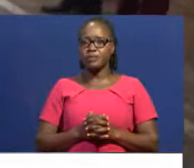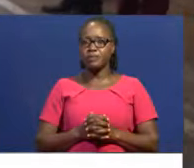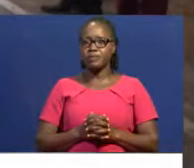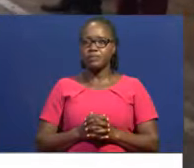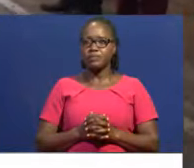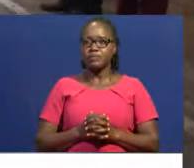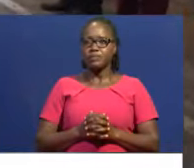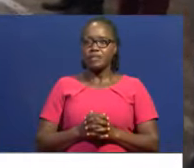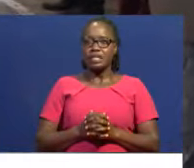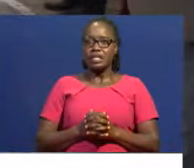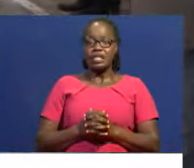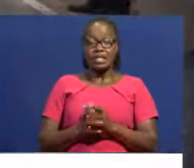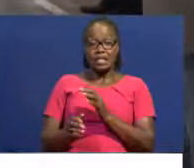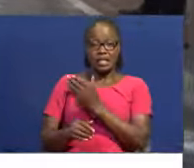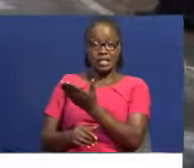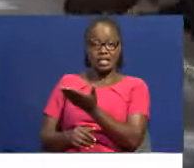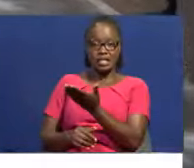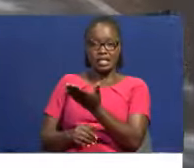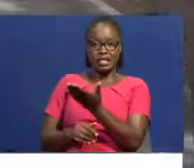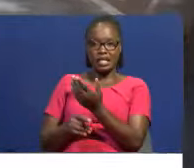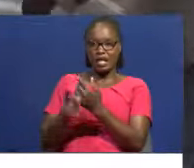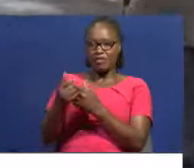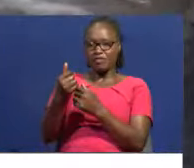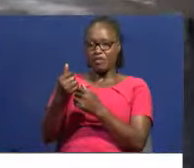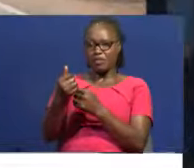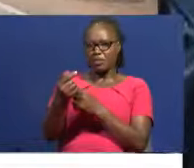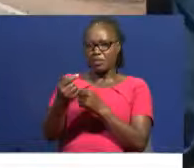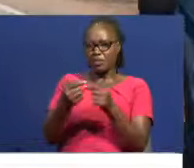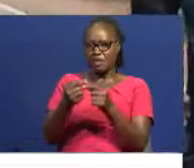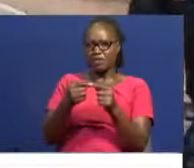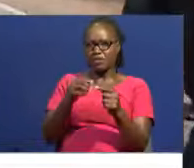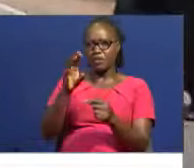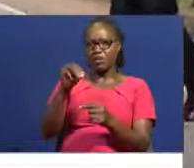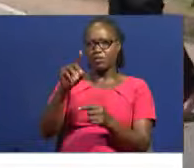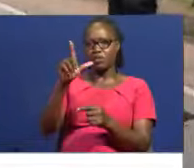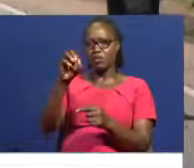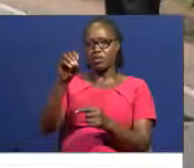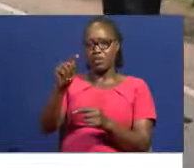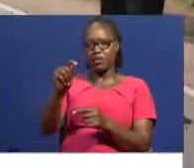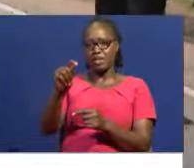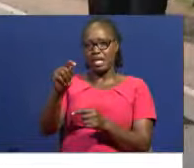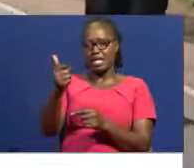This spot is a few meters from Mulot and Kiptugul areas.